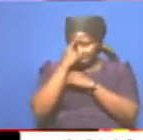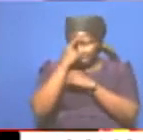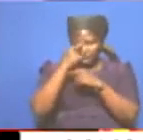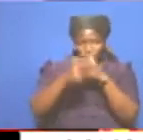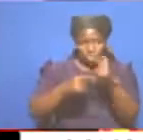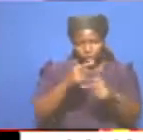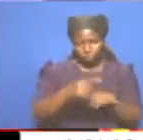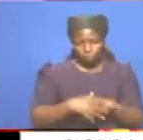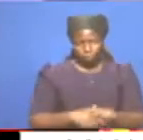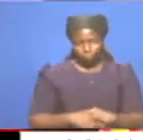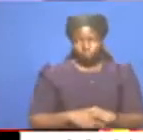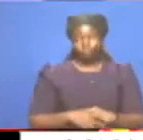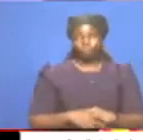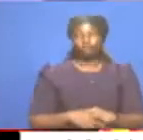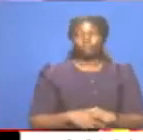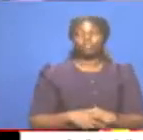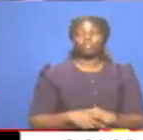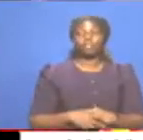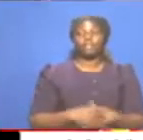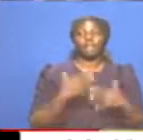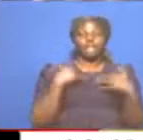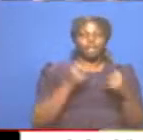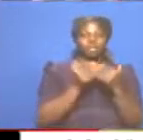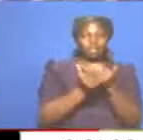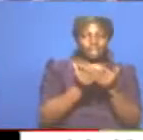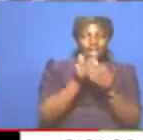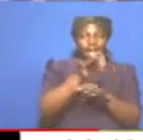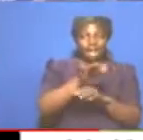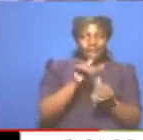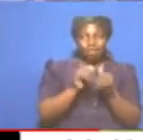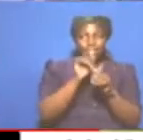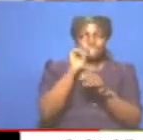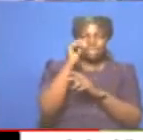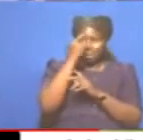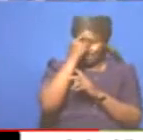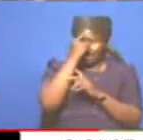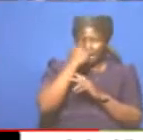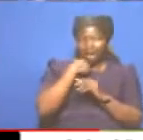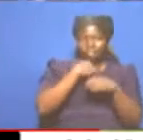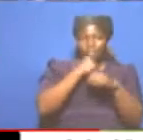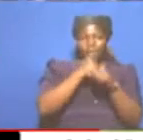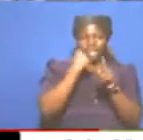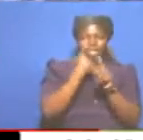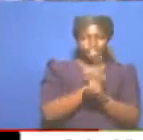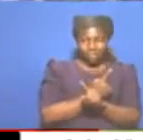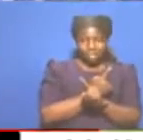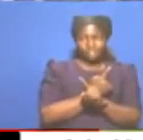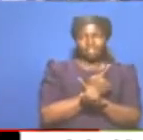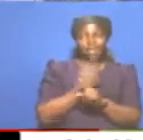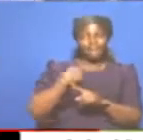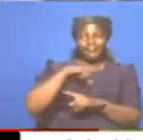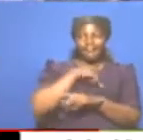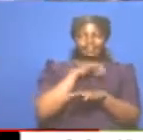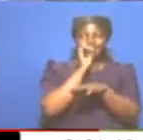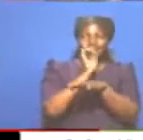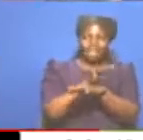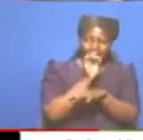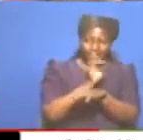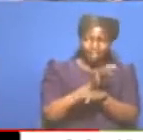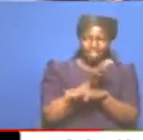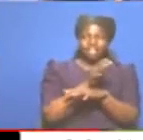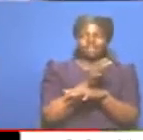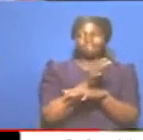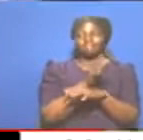chains is an area where India has made a difference. In our interactions, we have been advising them, to